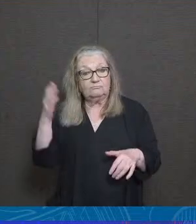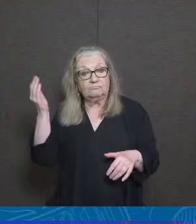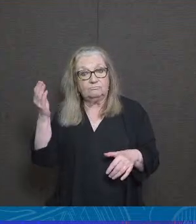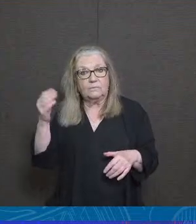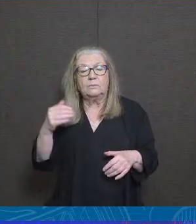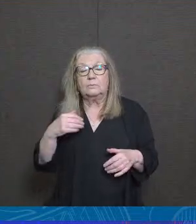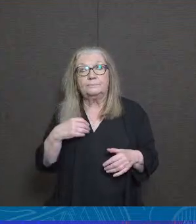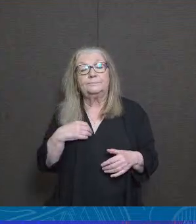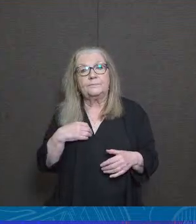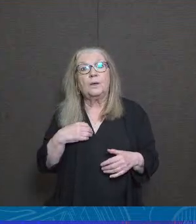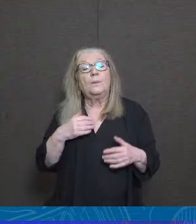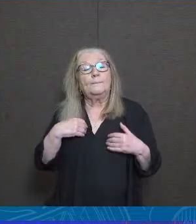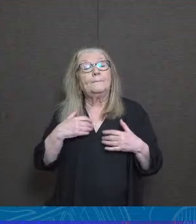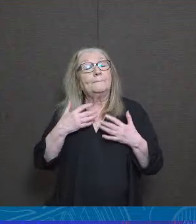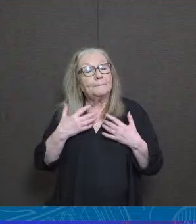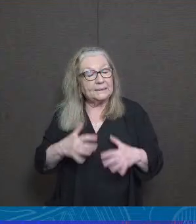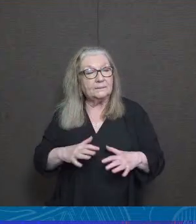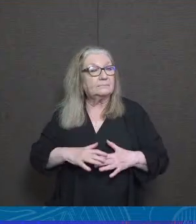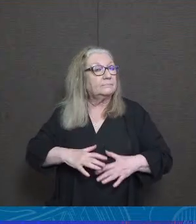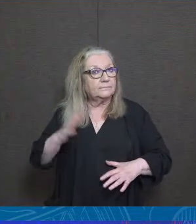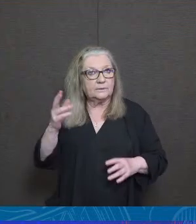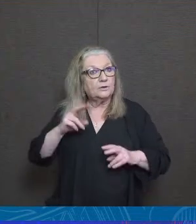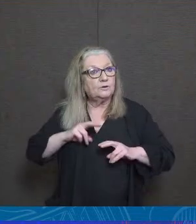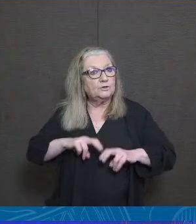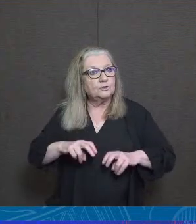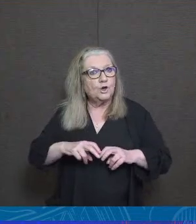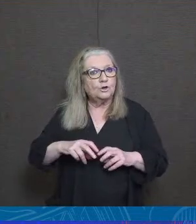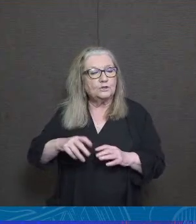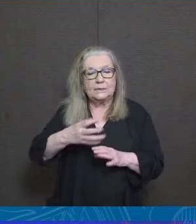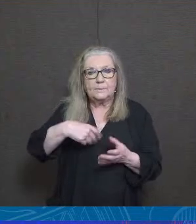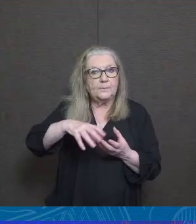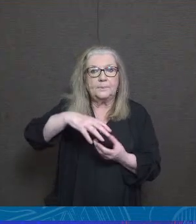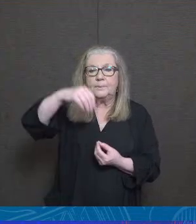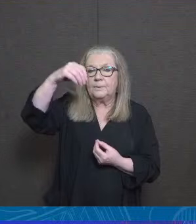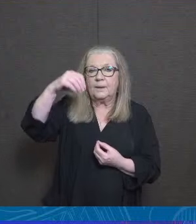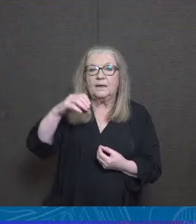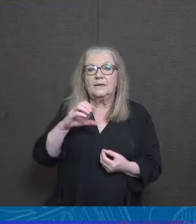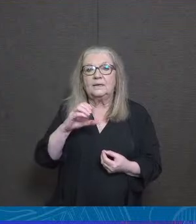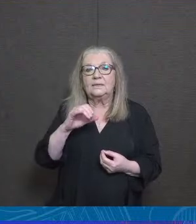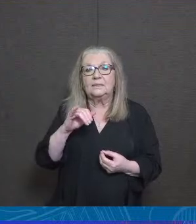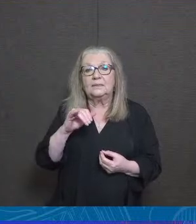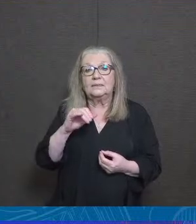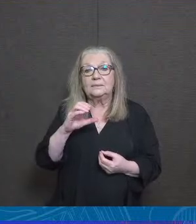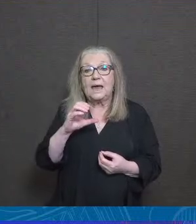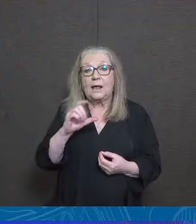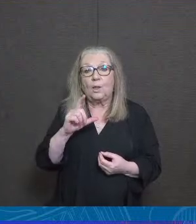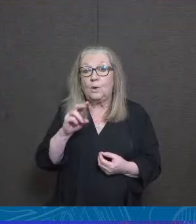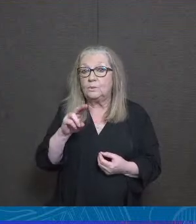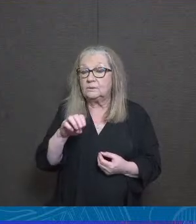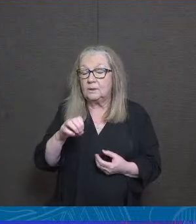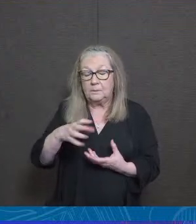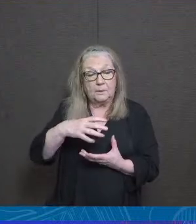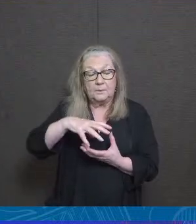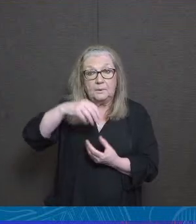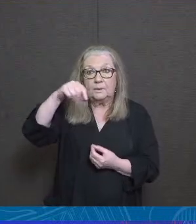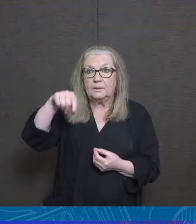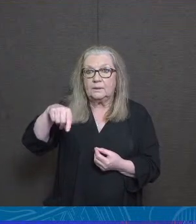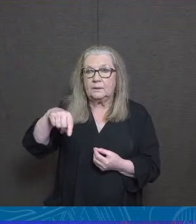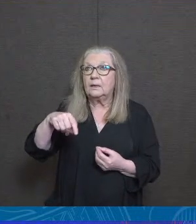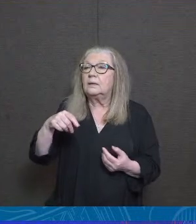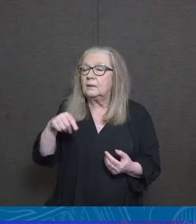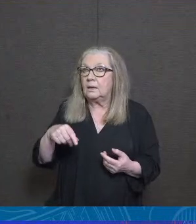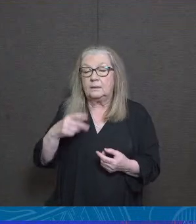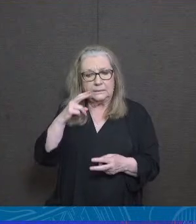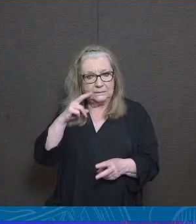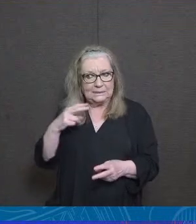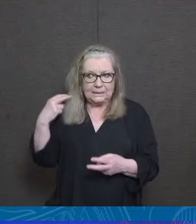about climate cyclones that show, okay, cyclones are basically changing intensity,